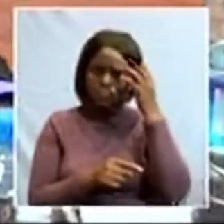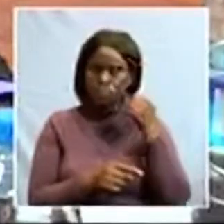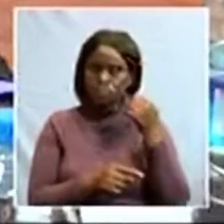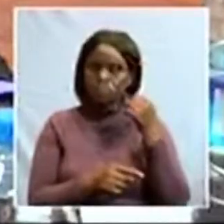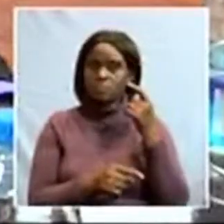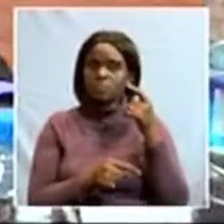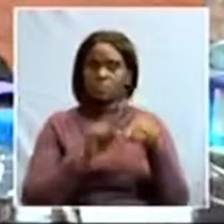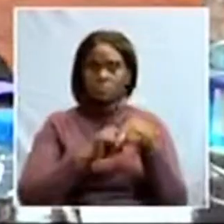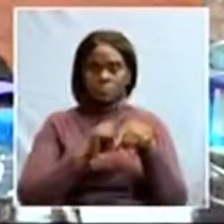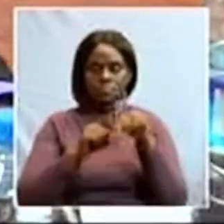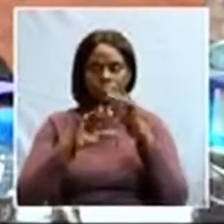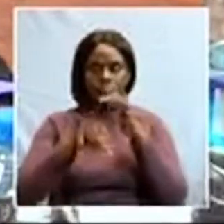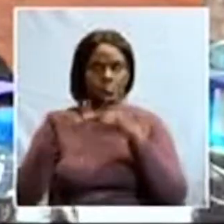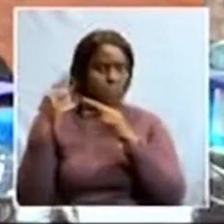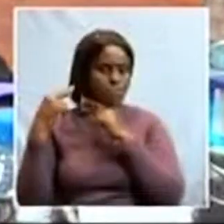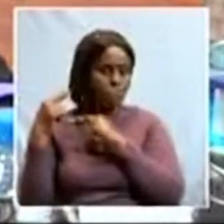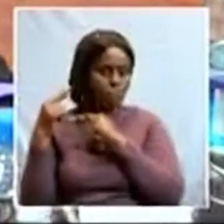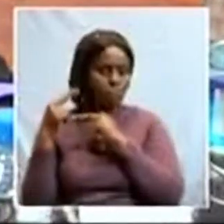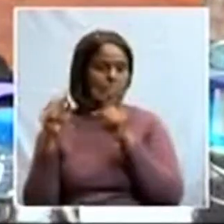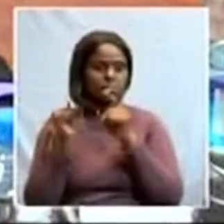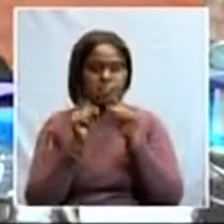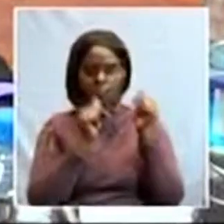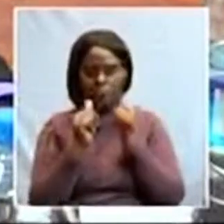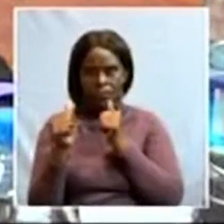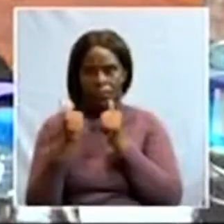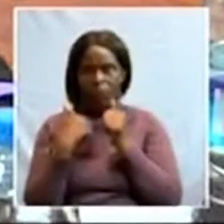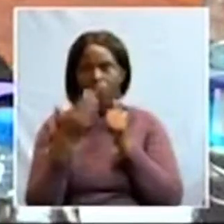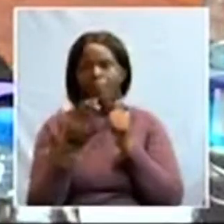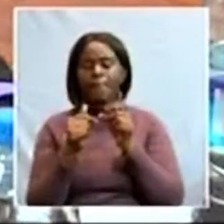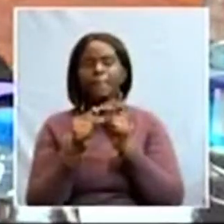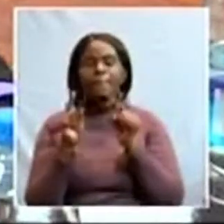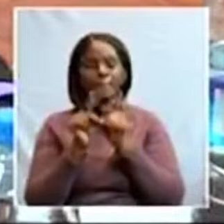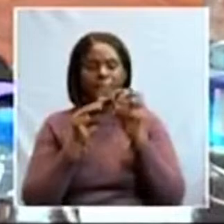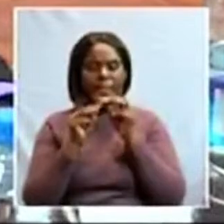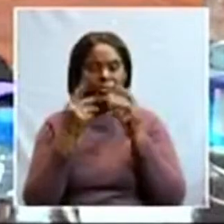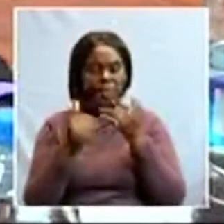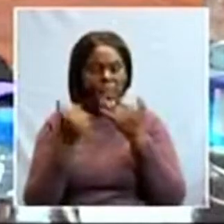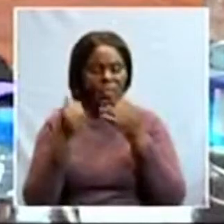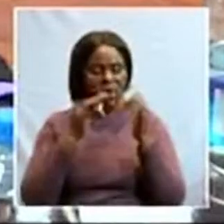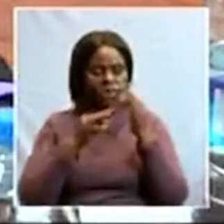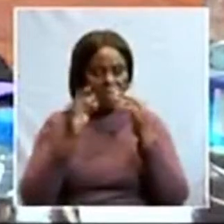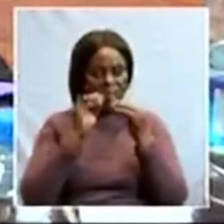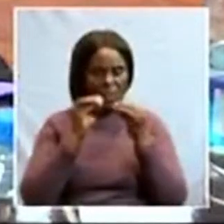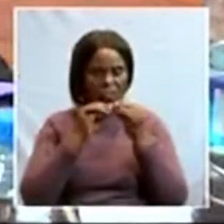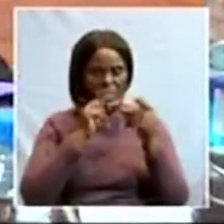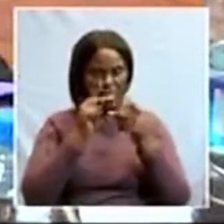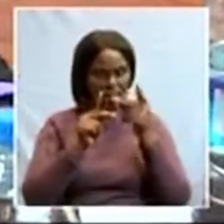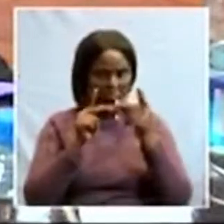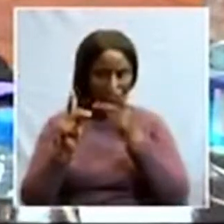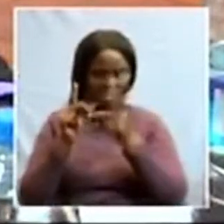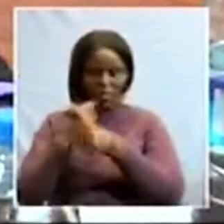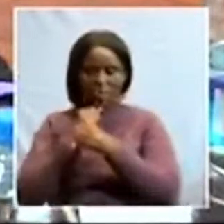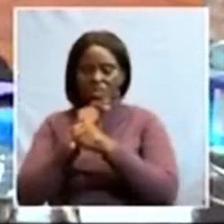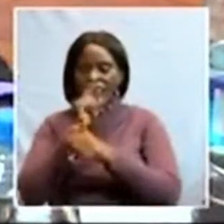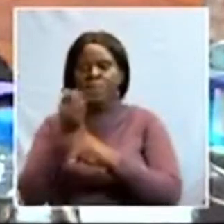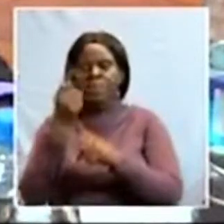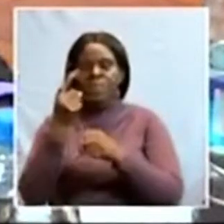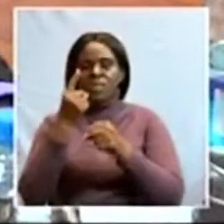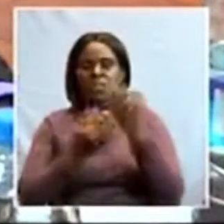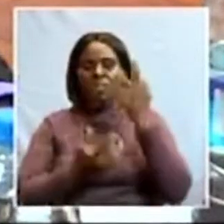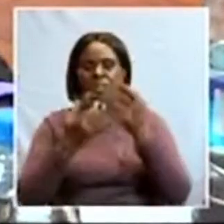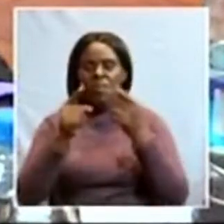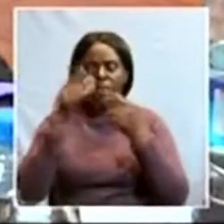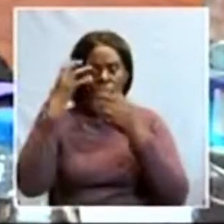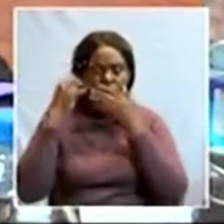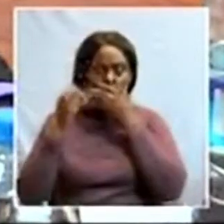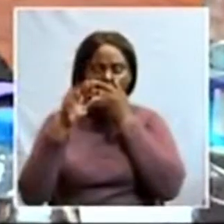during the period under review. Action taken: management wishes to state that the process of ensuring 11 fire officers